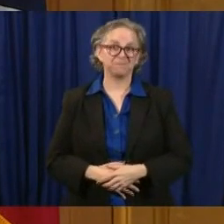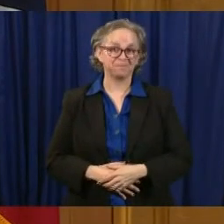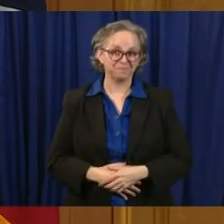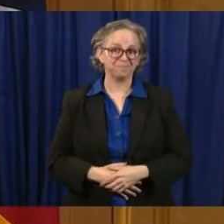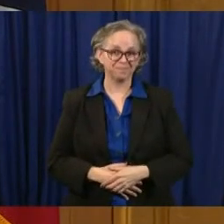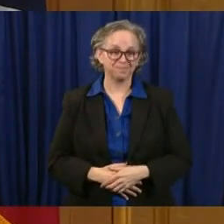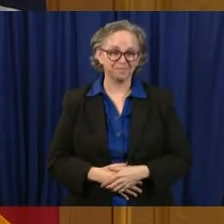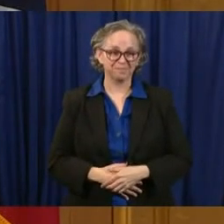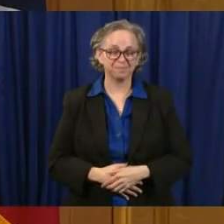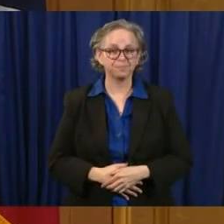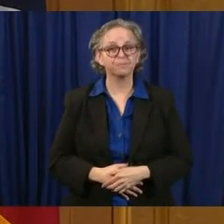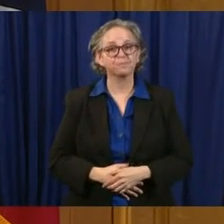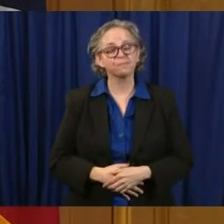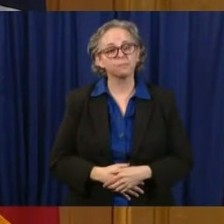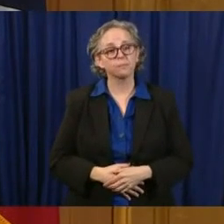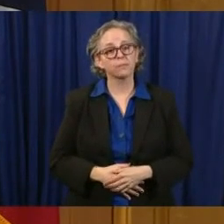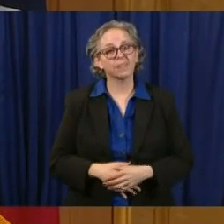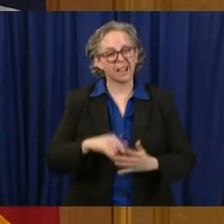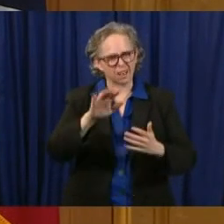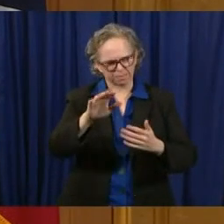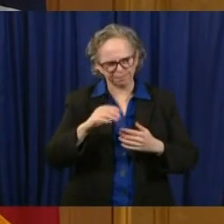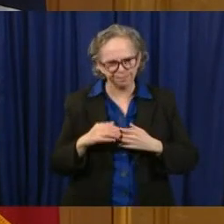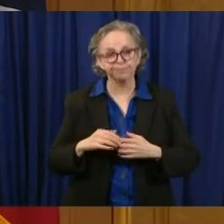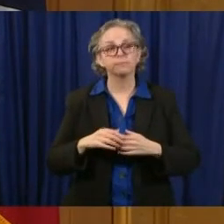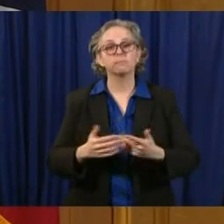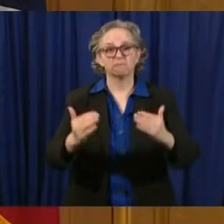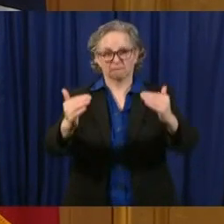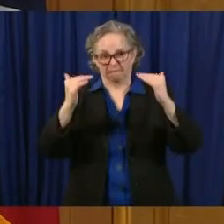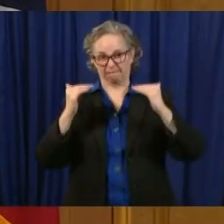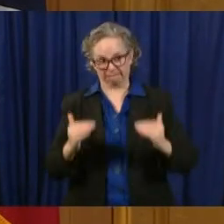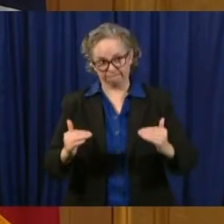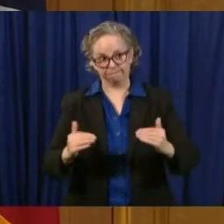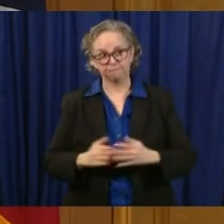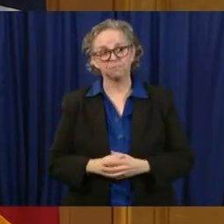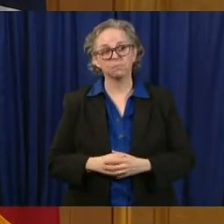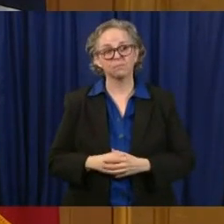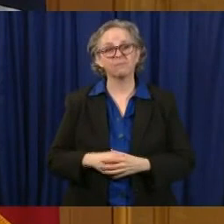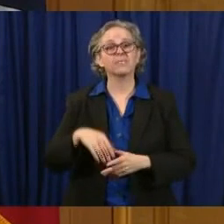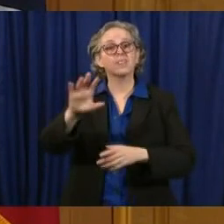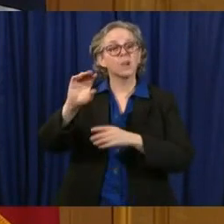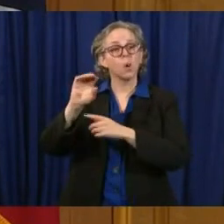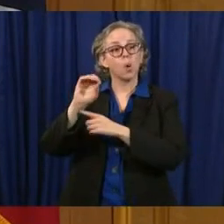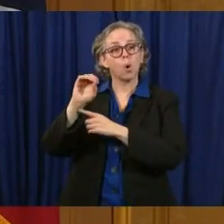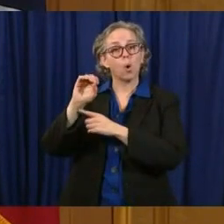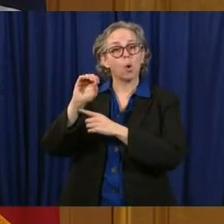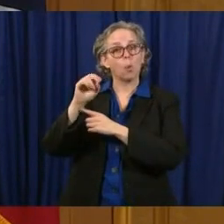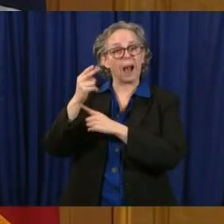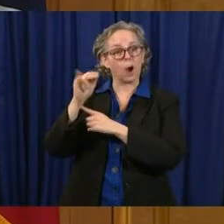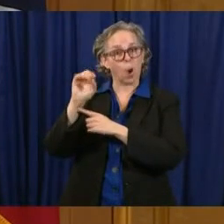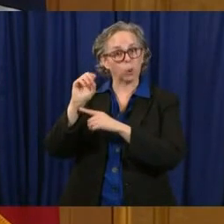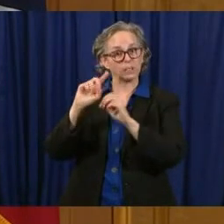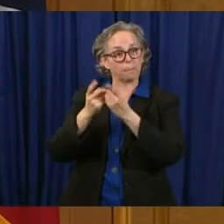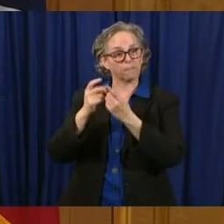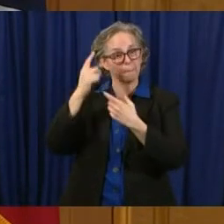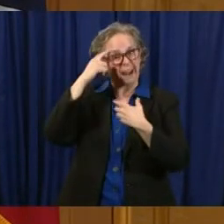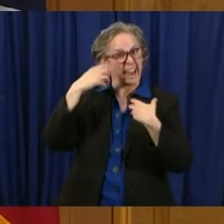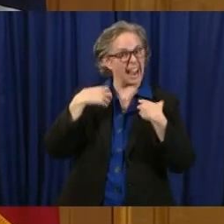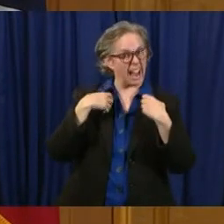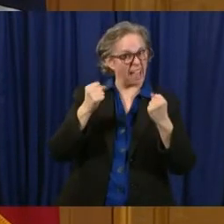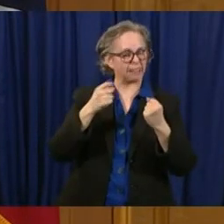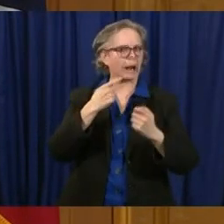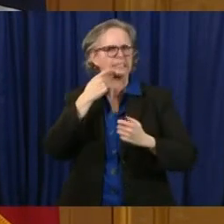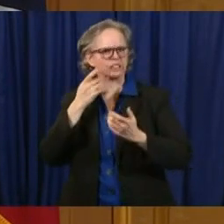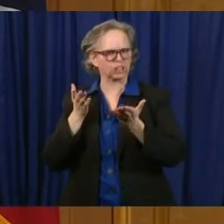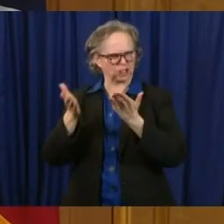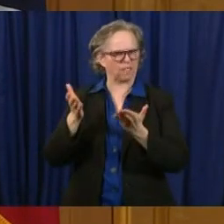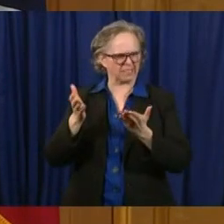that is being put forward by Ohio Department of Mental Health and Addiction Services Director Lori Acton.